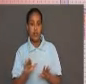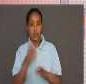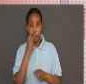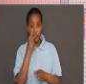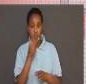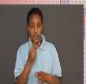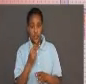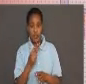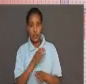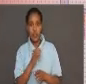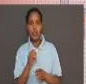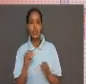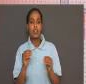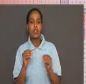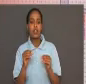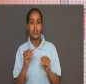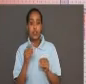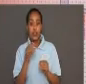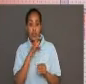infusible and insoluble.